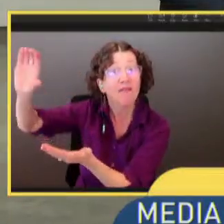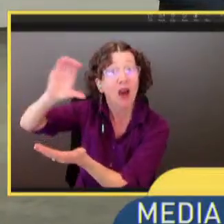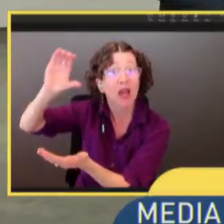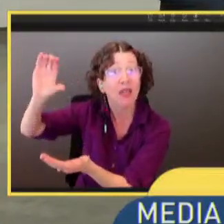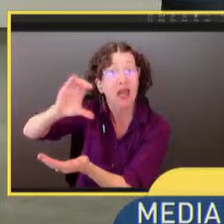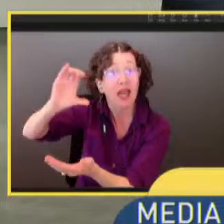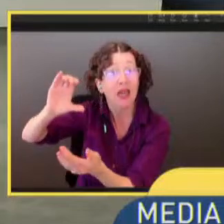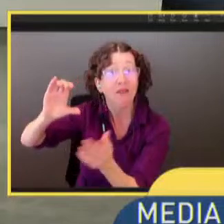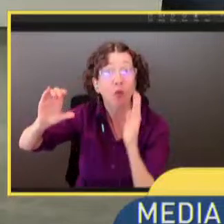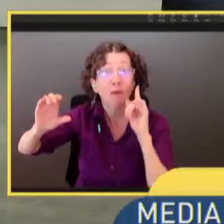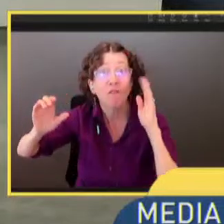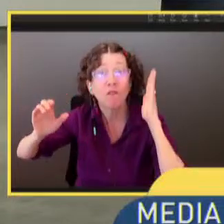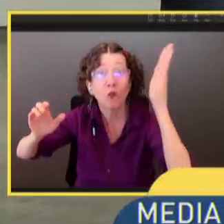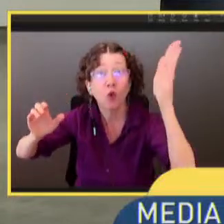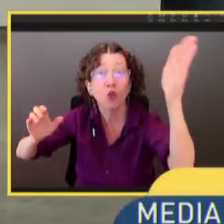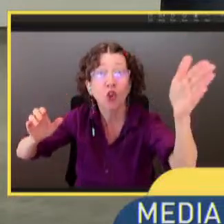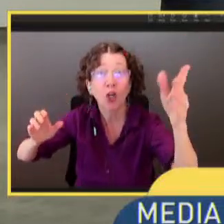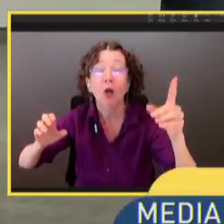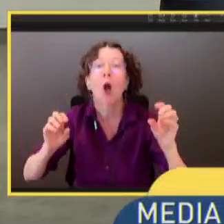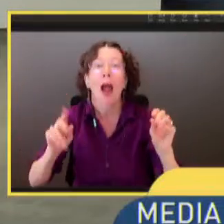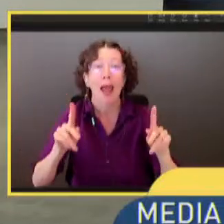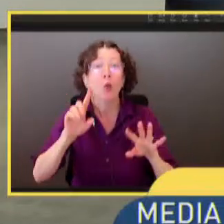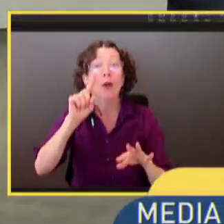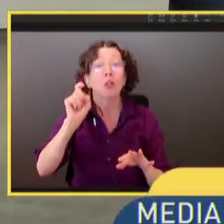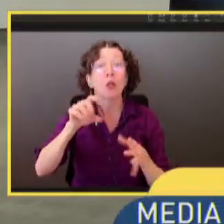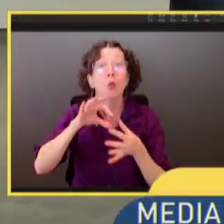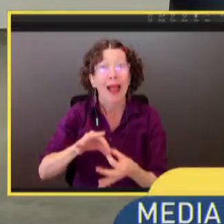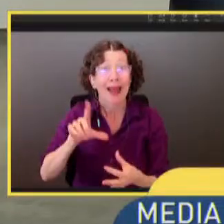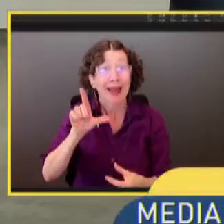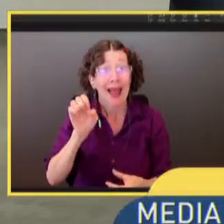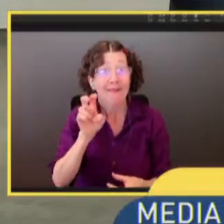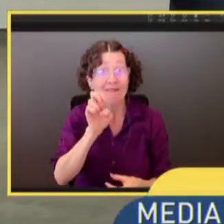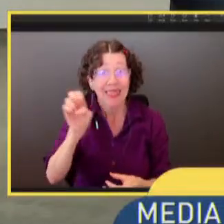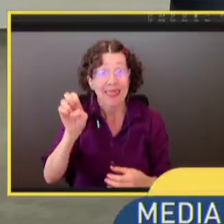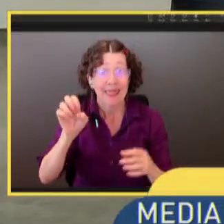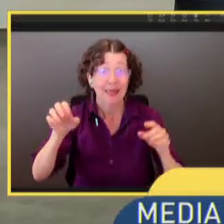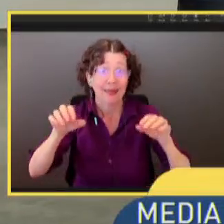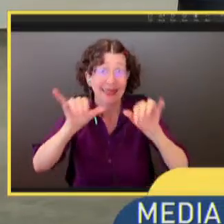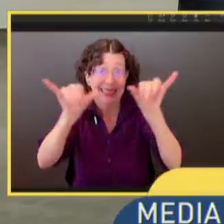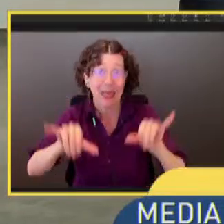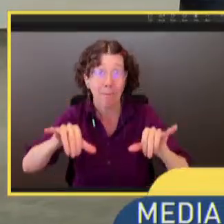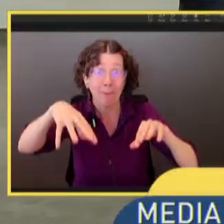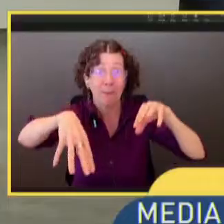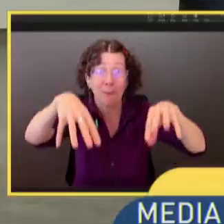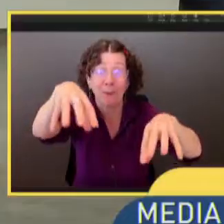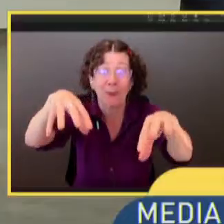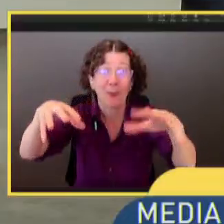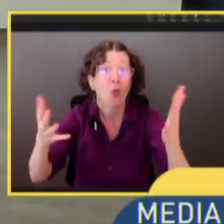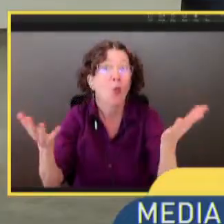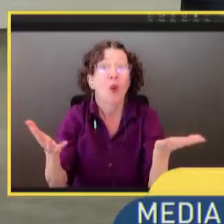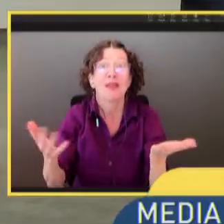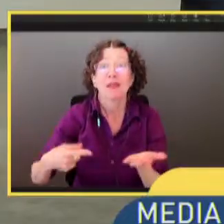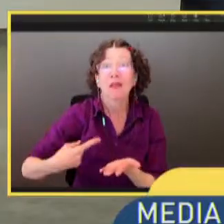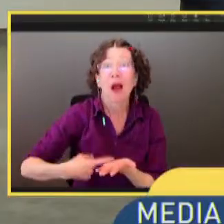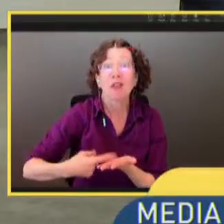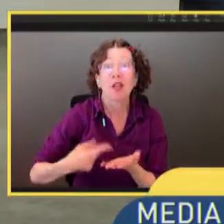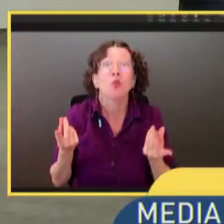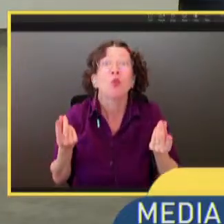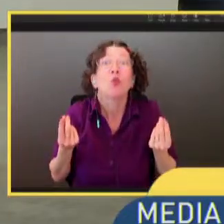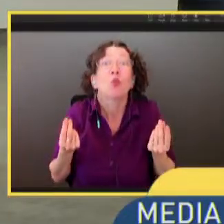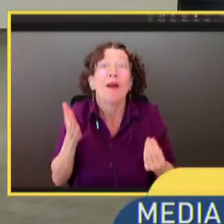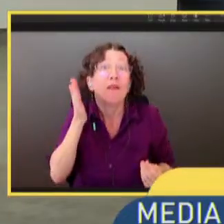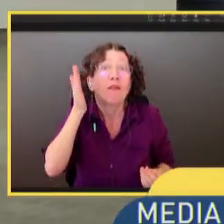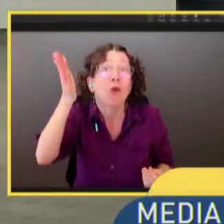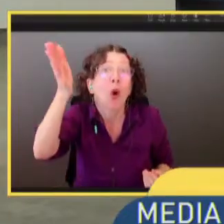points of the levee system. Are you talking to federal partners right now to get federal funding to fix these? Like, what is your next plan to address all of